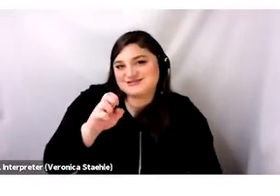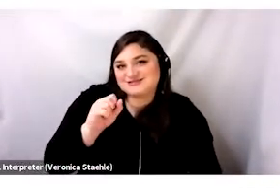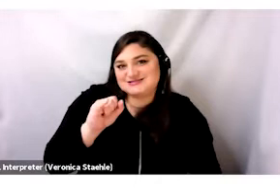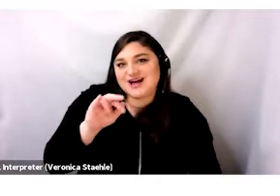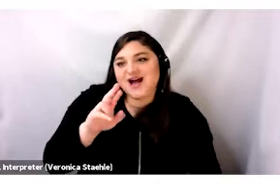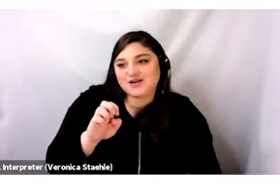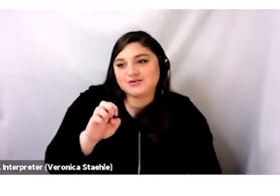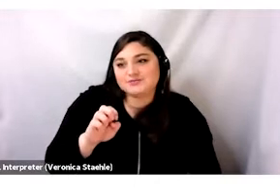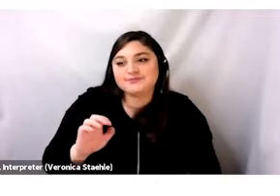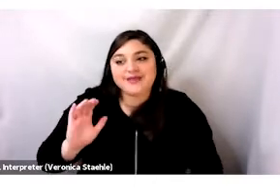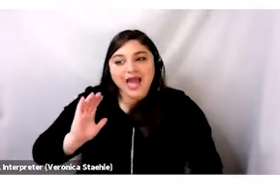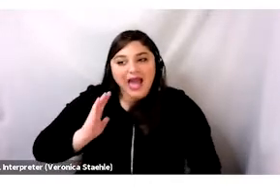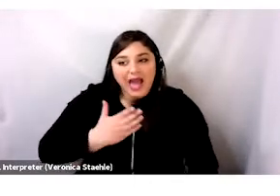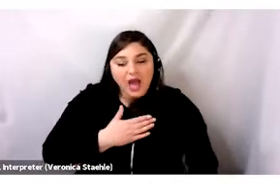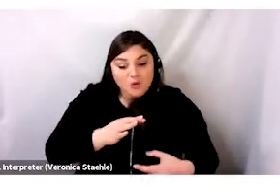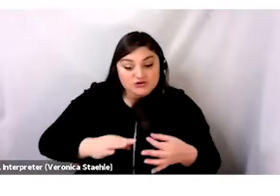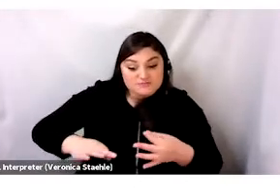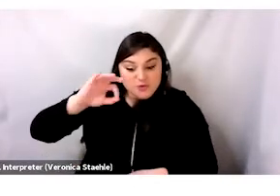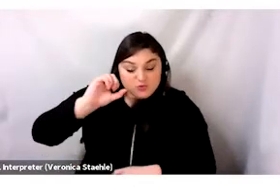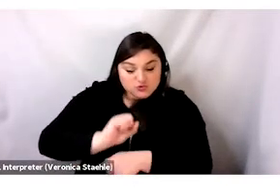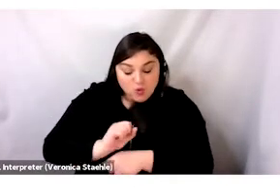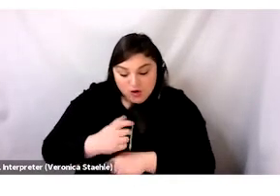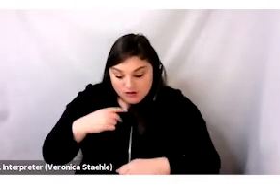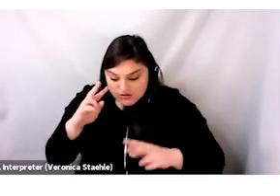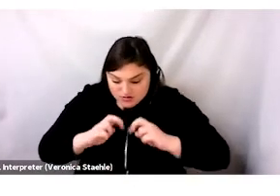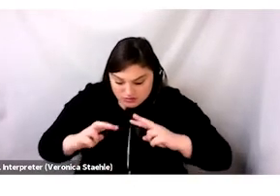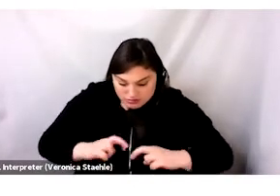work benefit all beings.